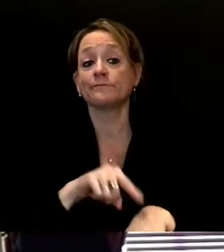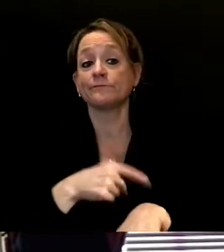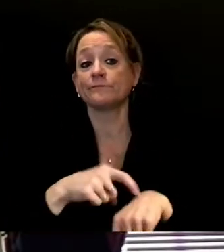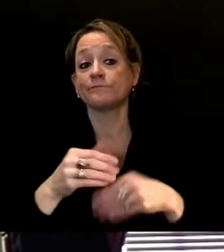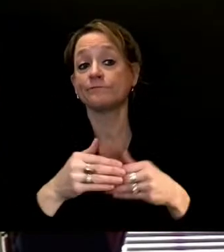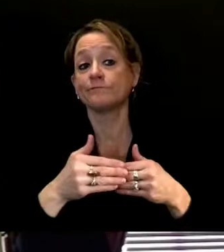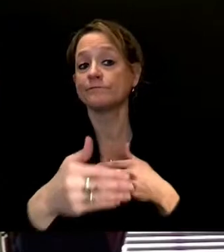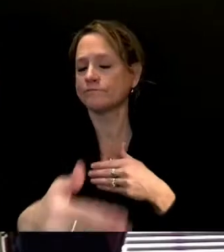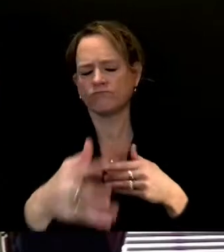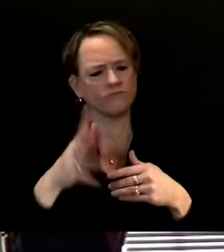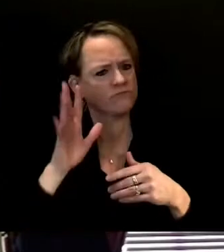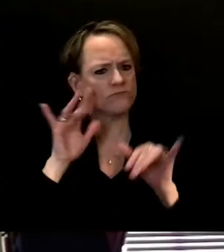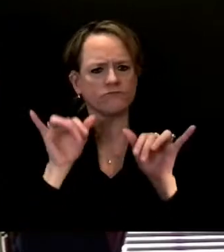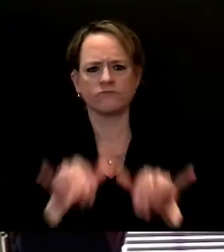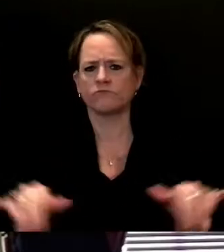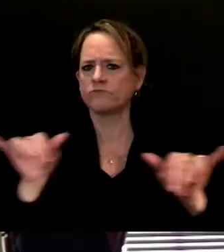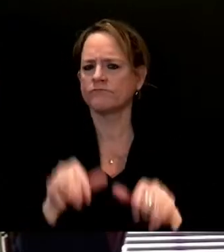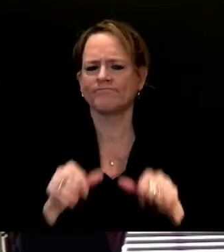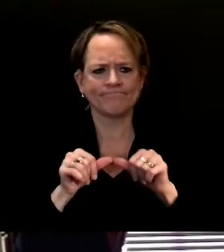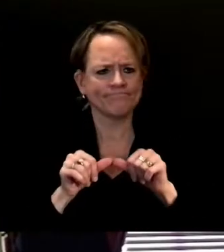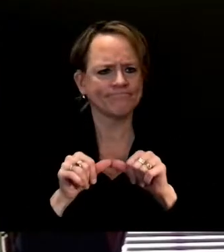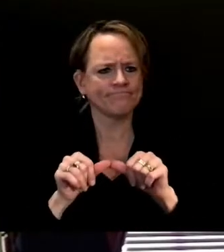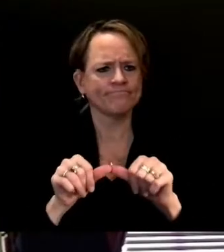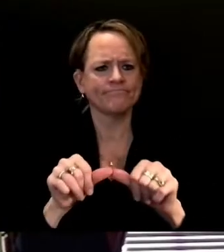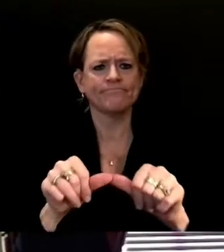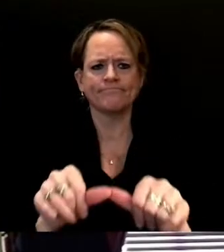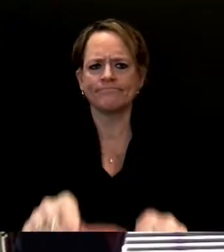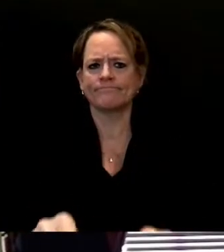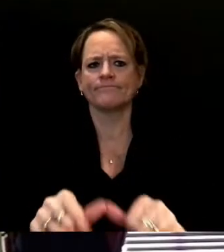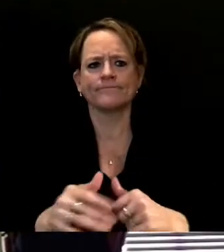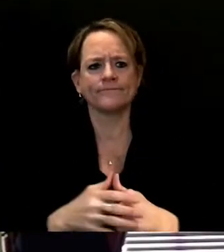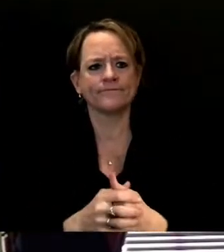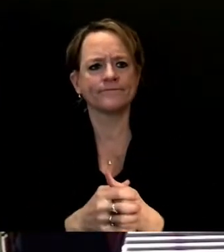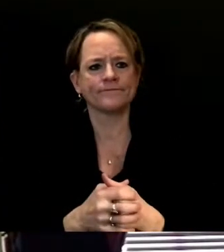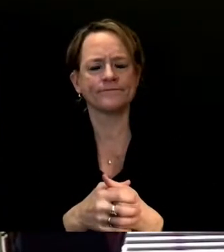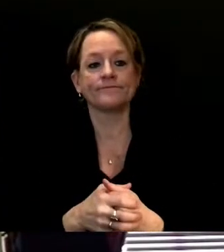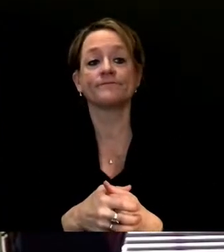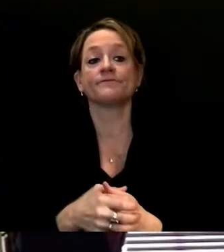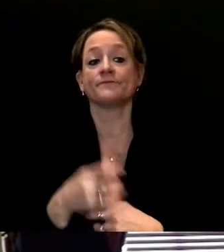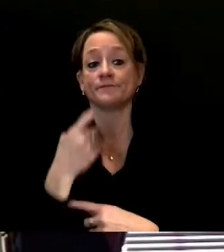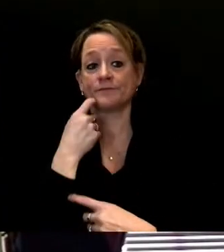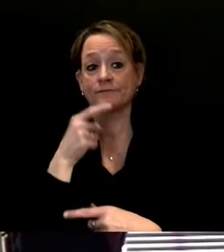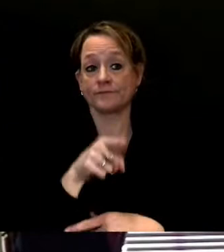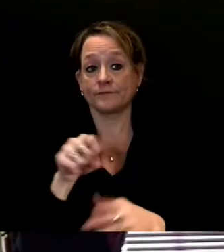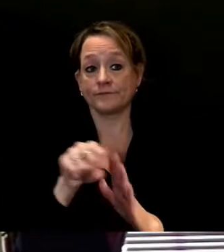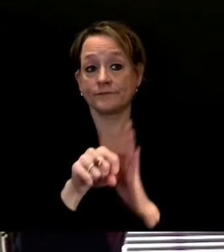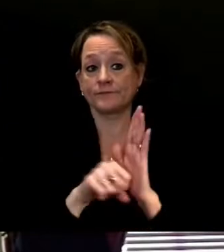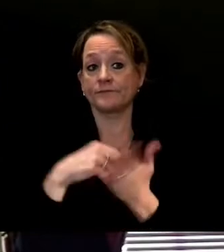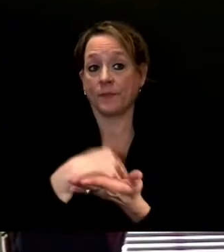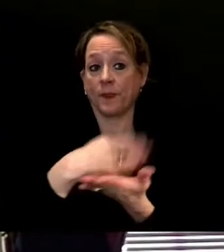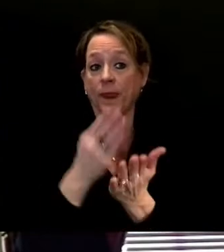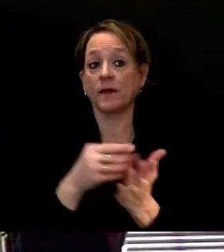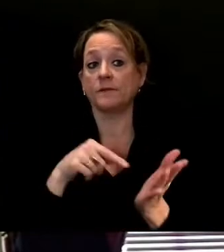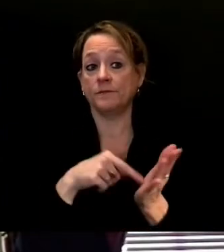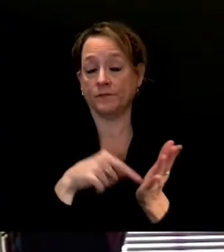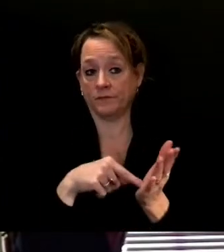In this last budget, we provided resources for nursing the folks that teach